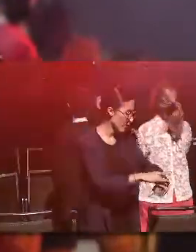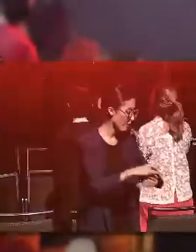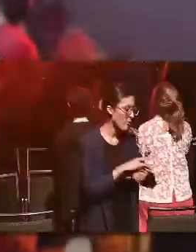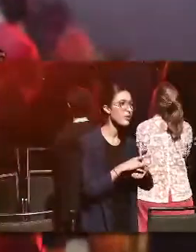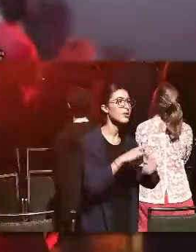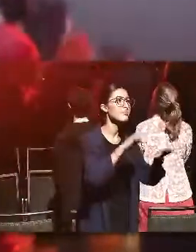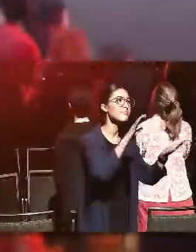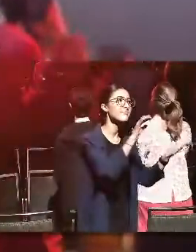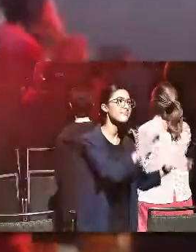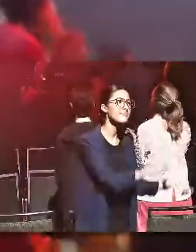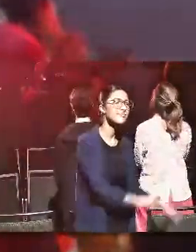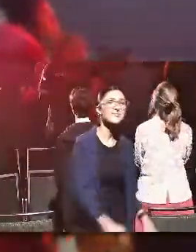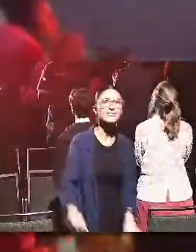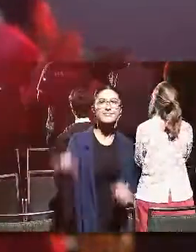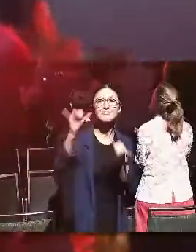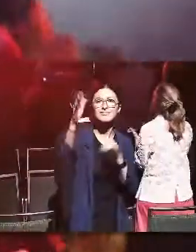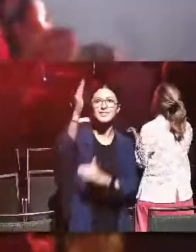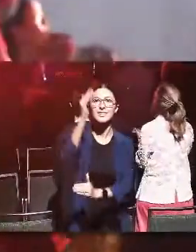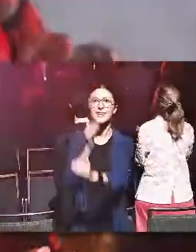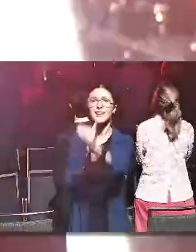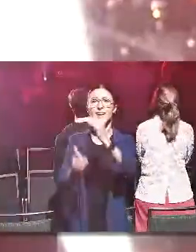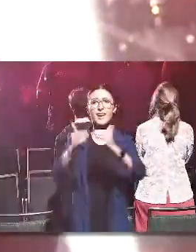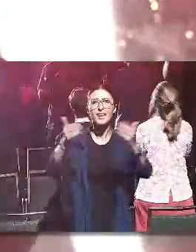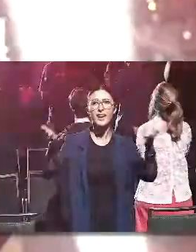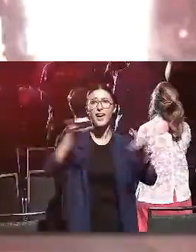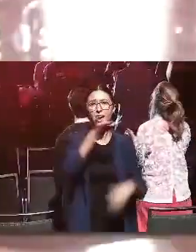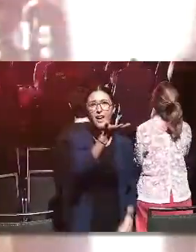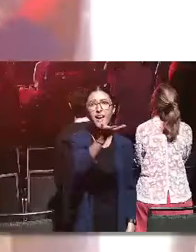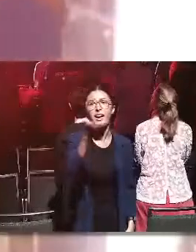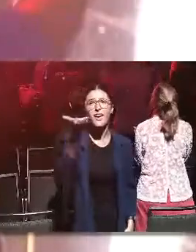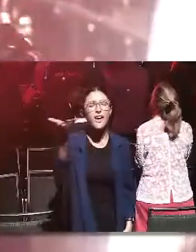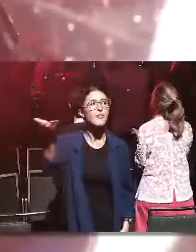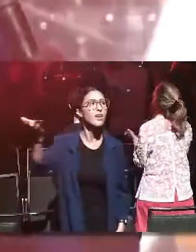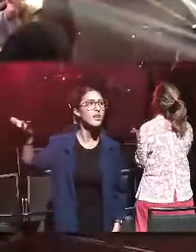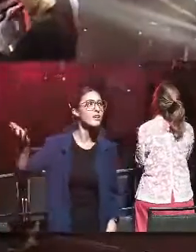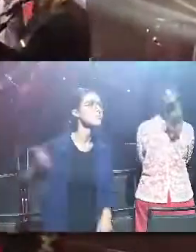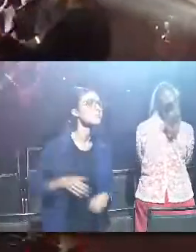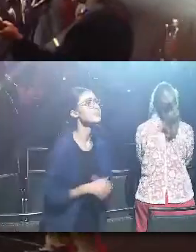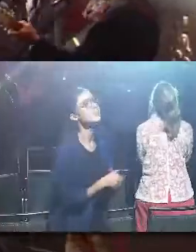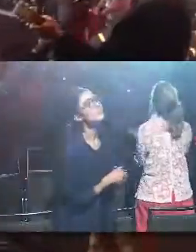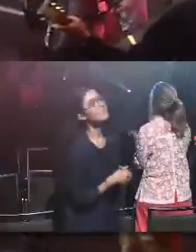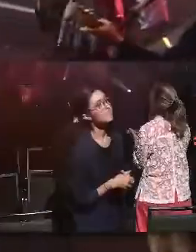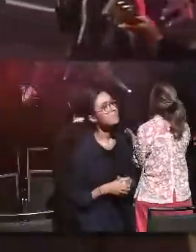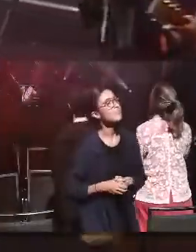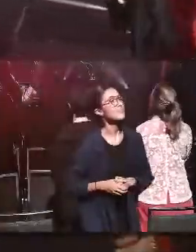done on earth as it is in heaven.